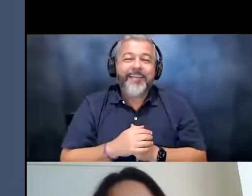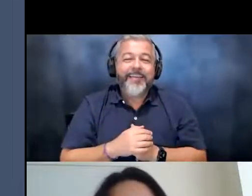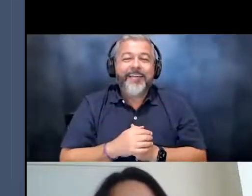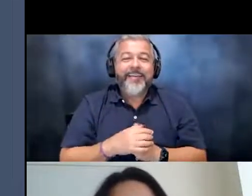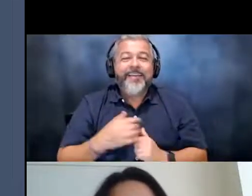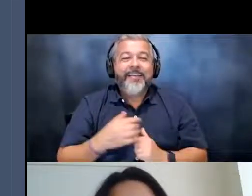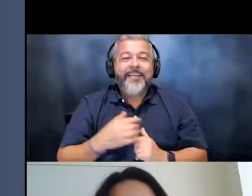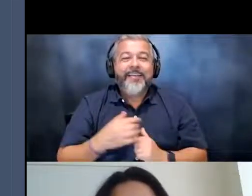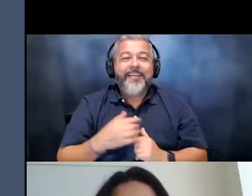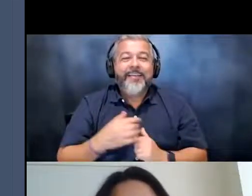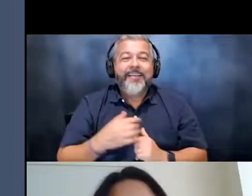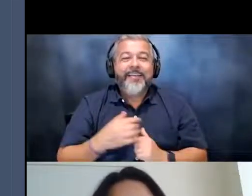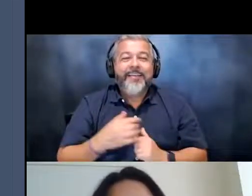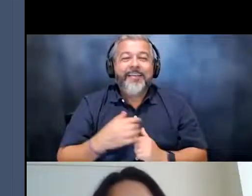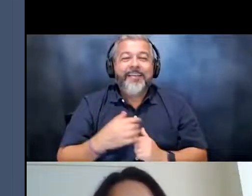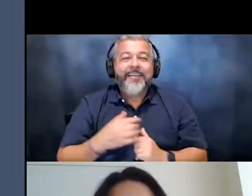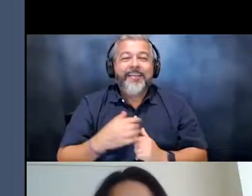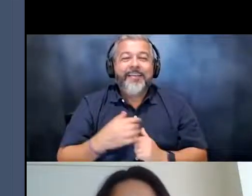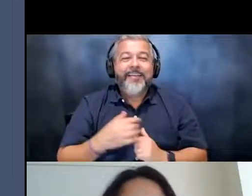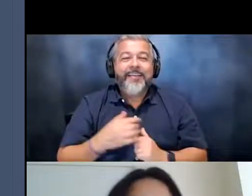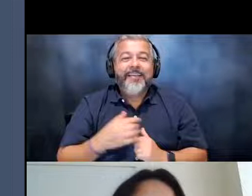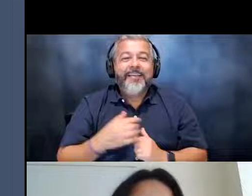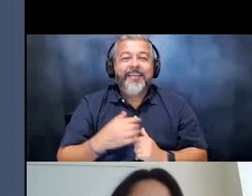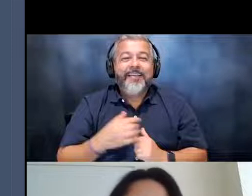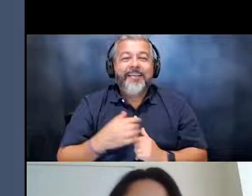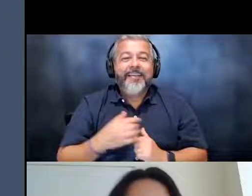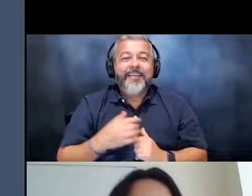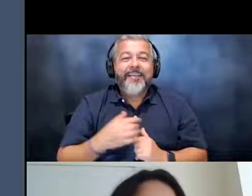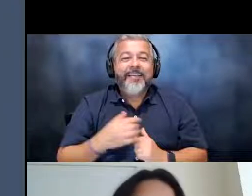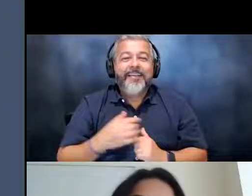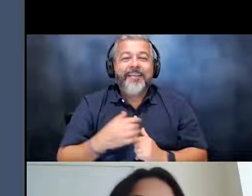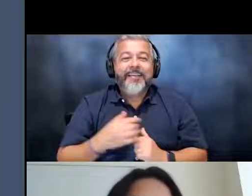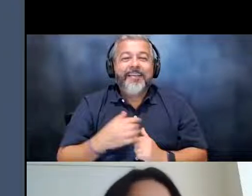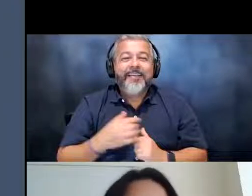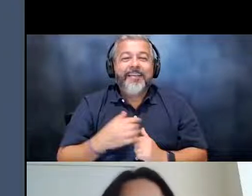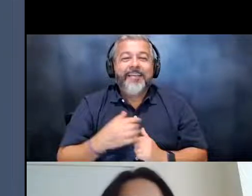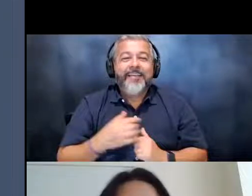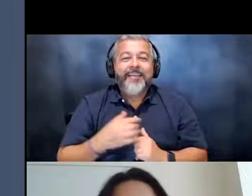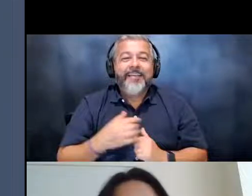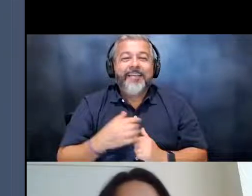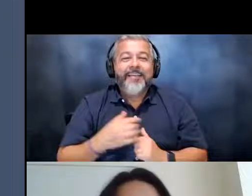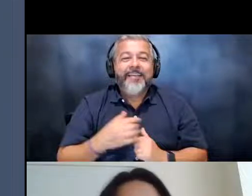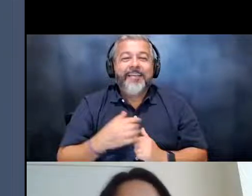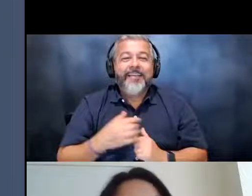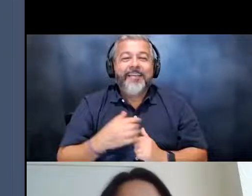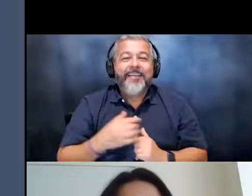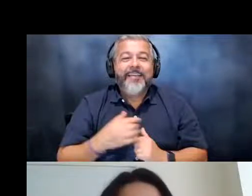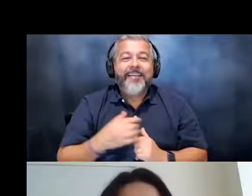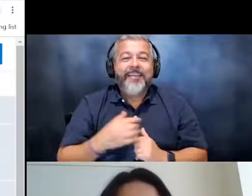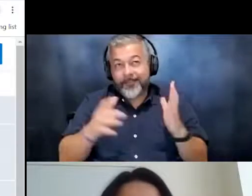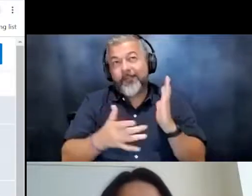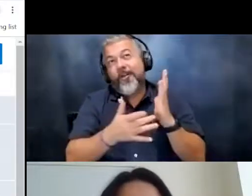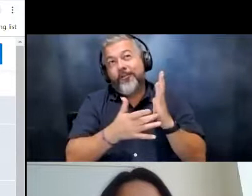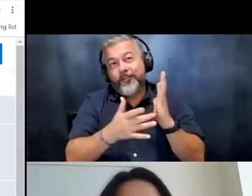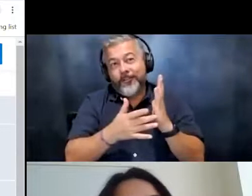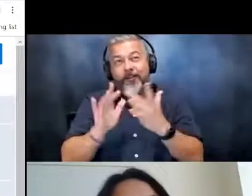folks are having some technical difficulties, and it is the nature of this beast about being online, and we recognize that that's